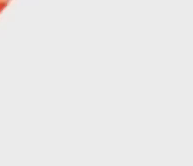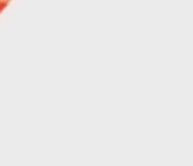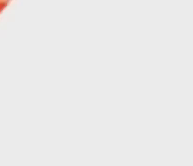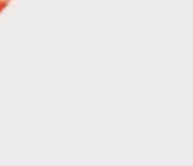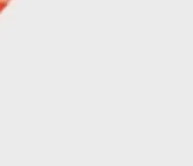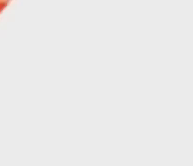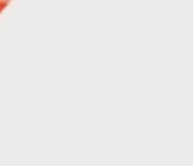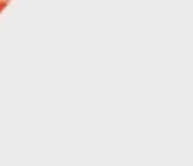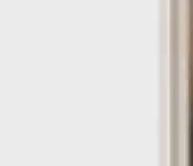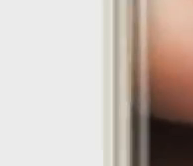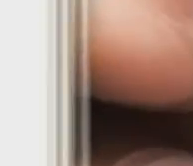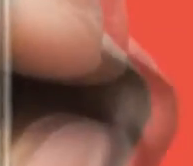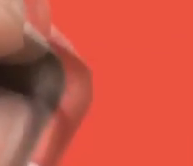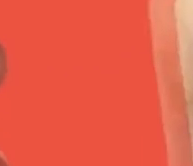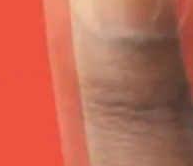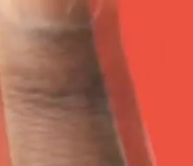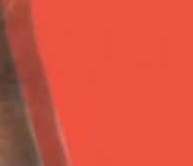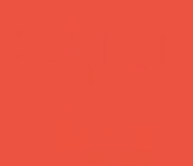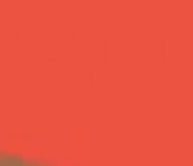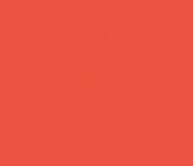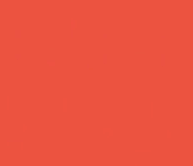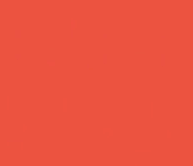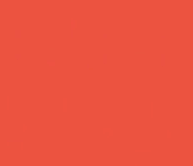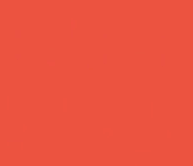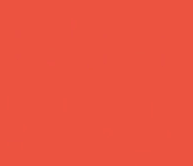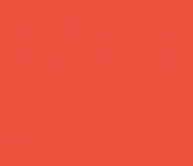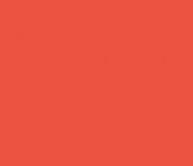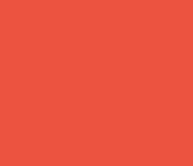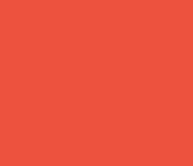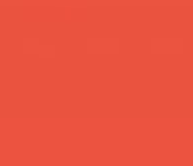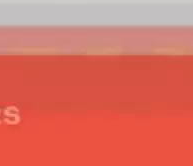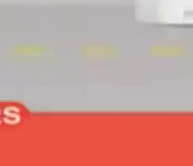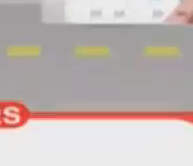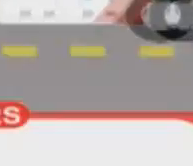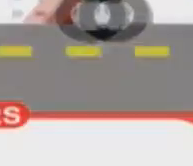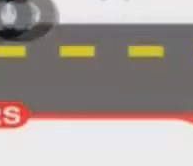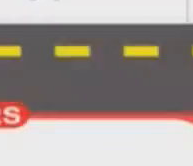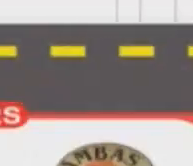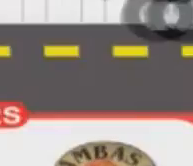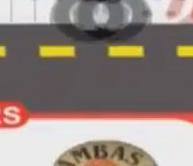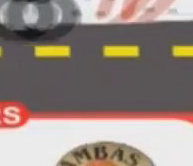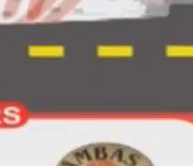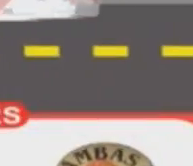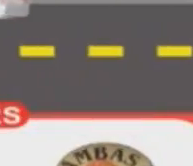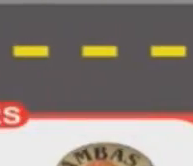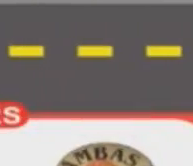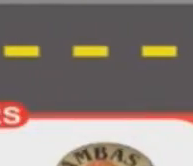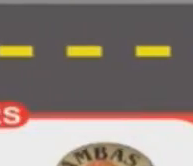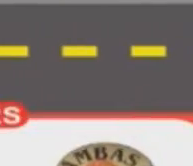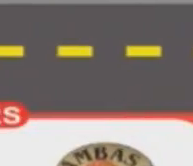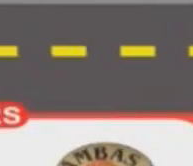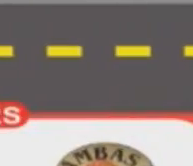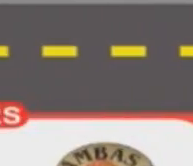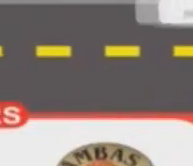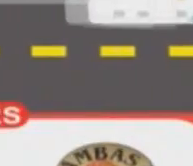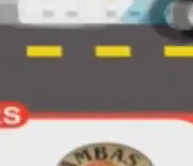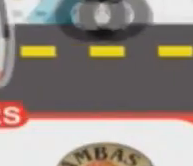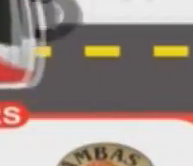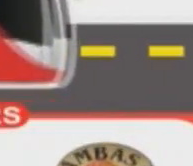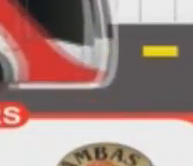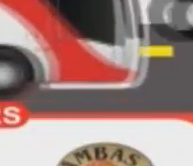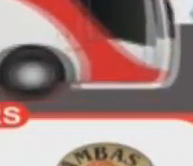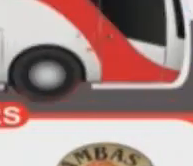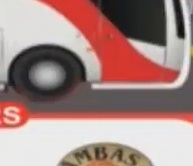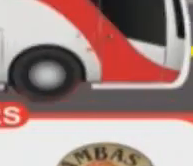iAbiri is ensuring that your travel experience is safe during these unprecedented times. Our network of over 40